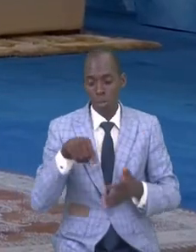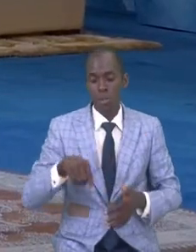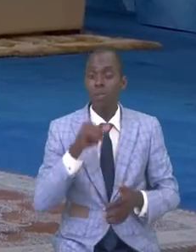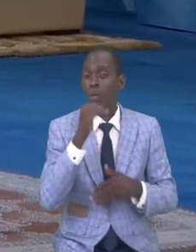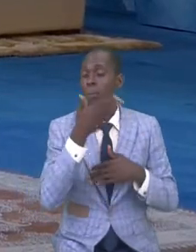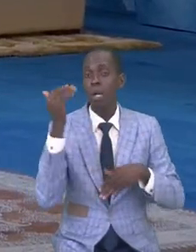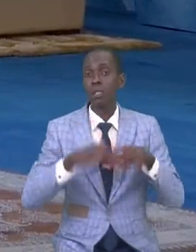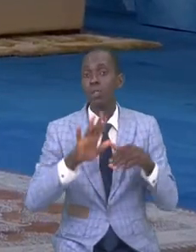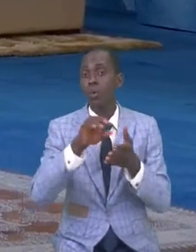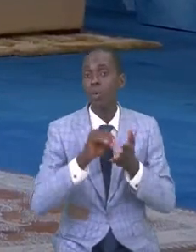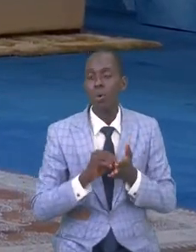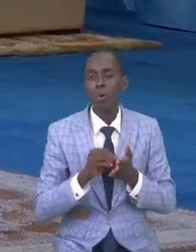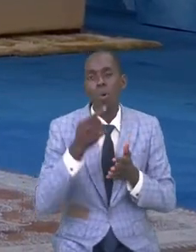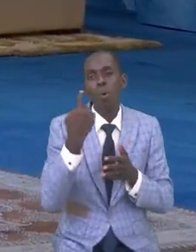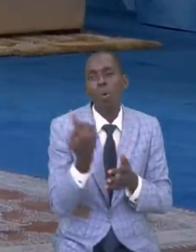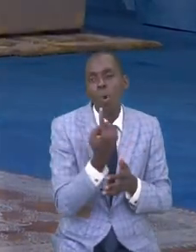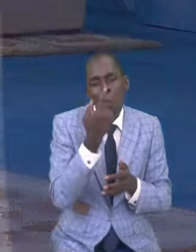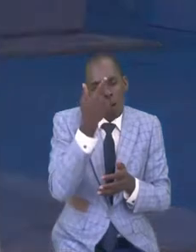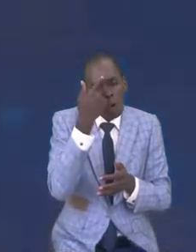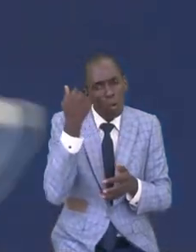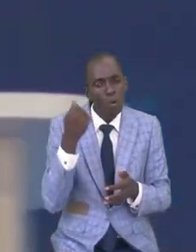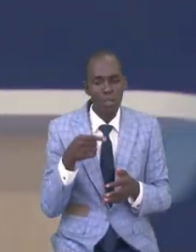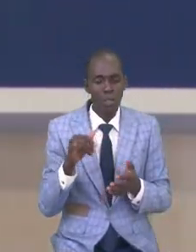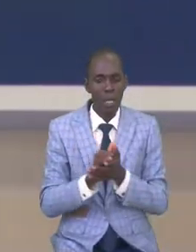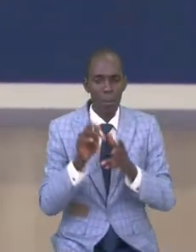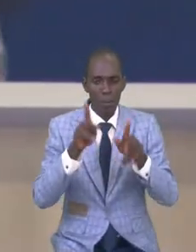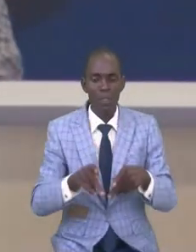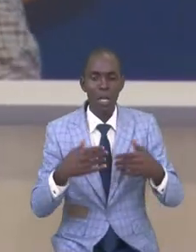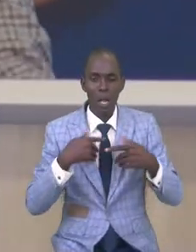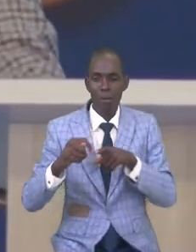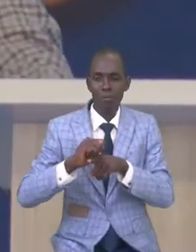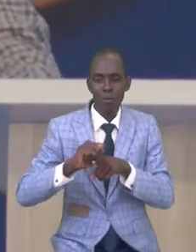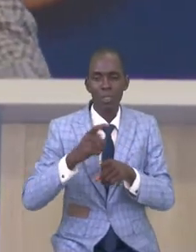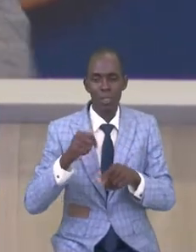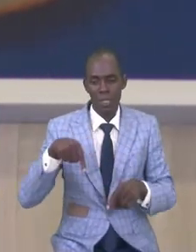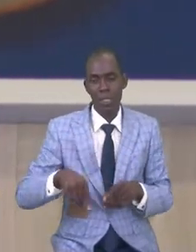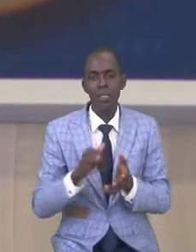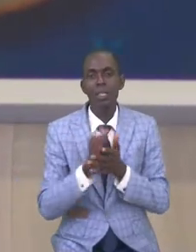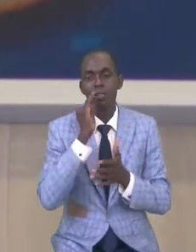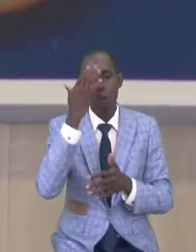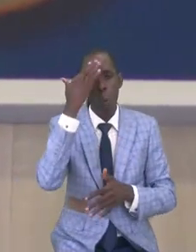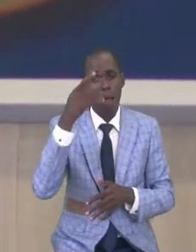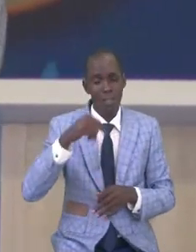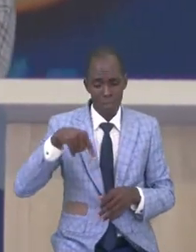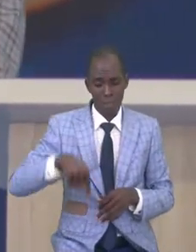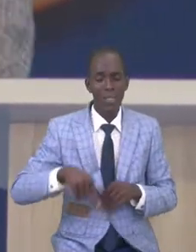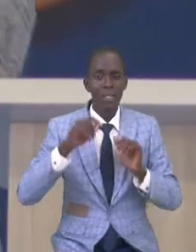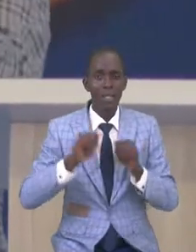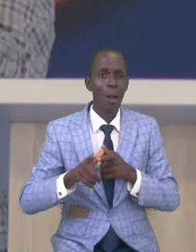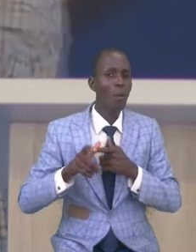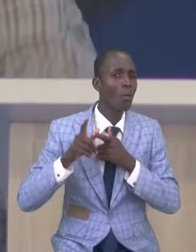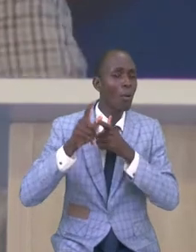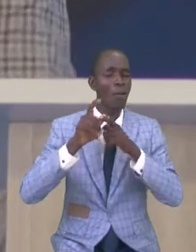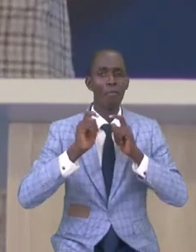only because they're trained. That's why it's able to go forth in those legs, with